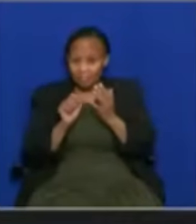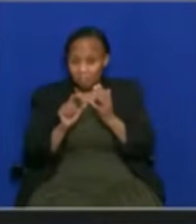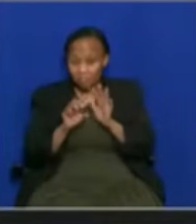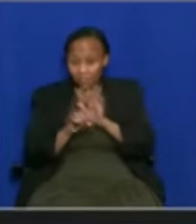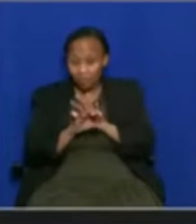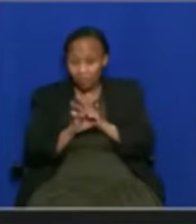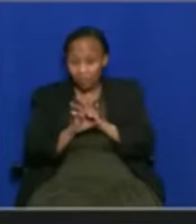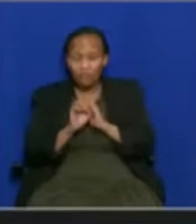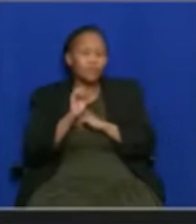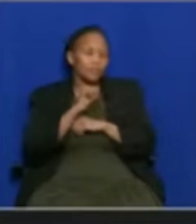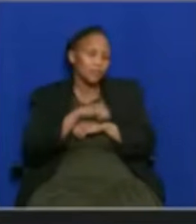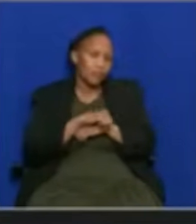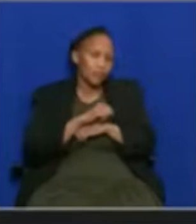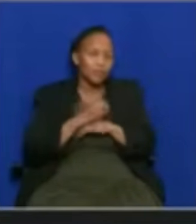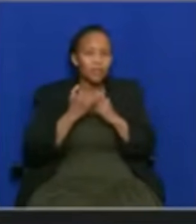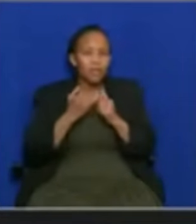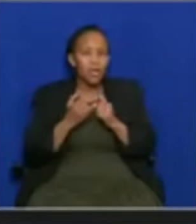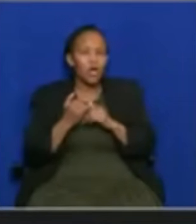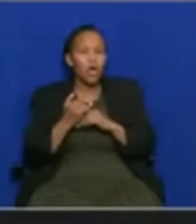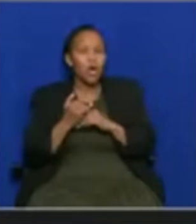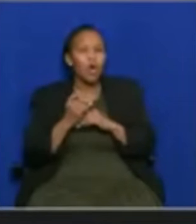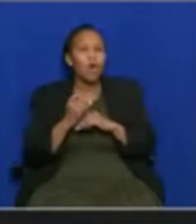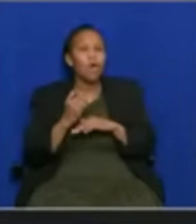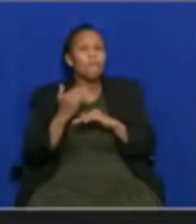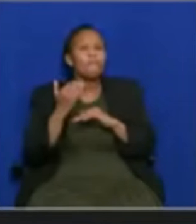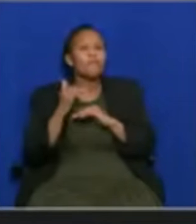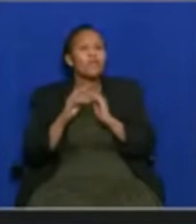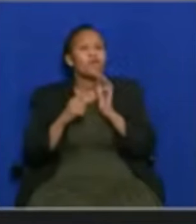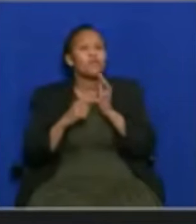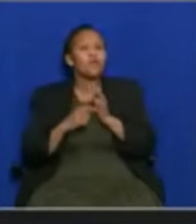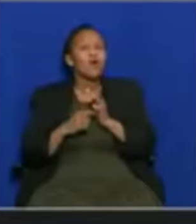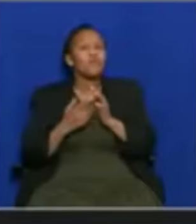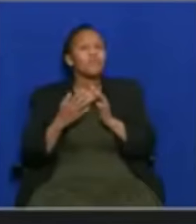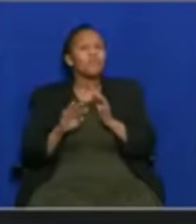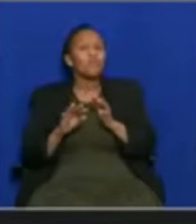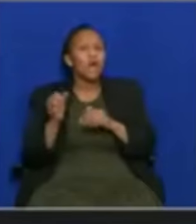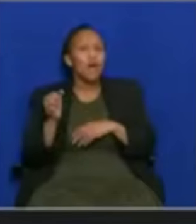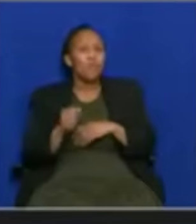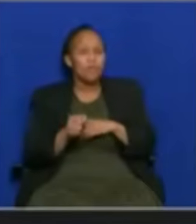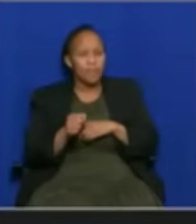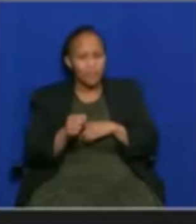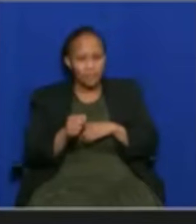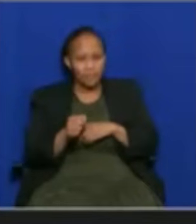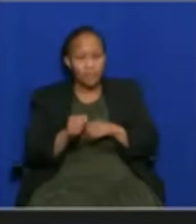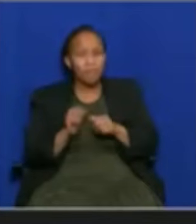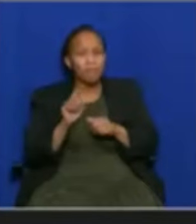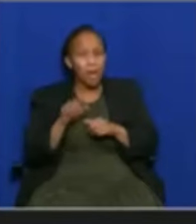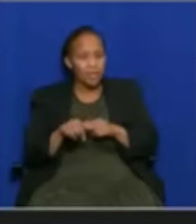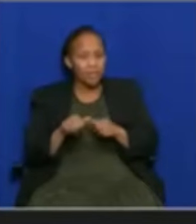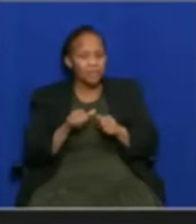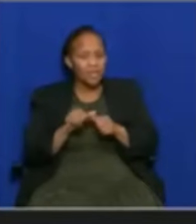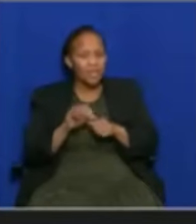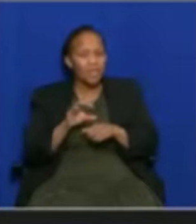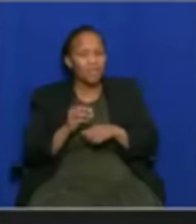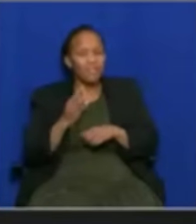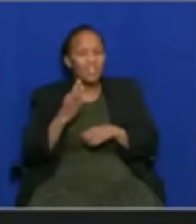the minimum requirements for appointment. So you must at least have a 3-year degree or diploma. Yes. Now we